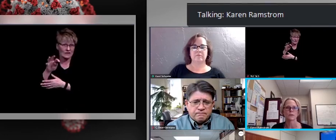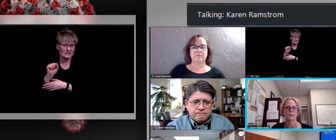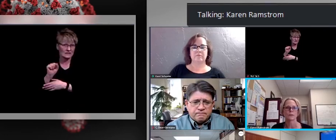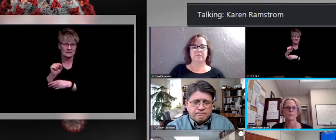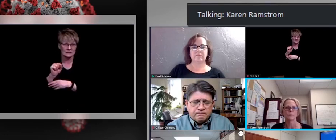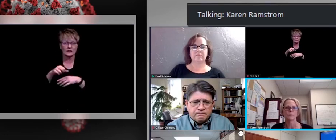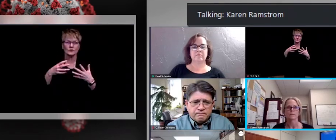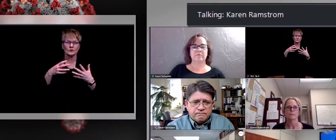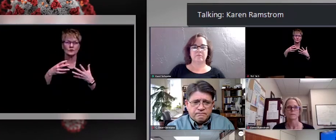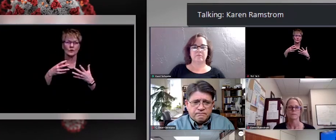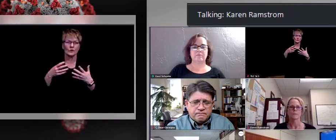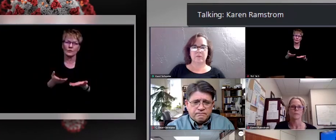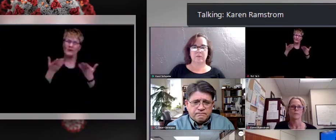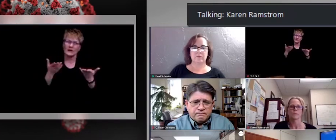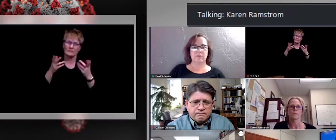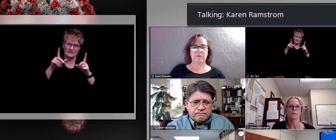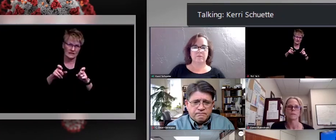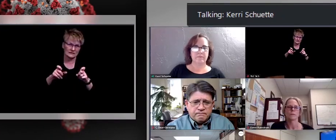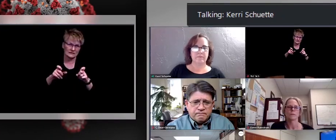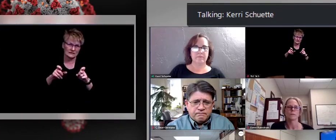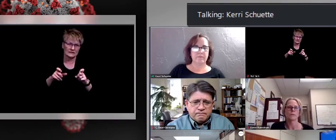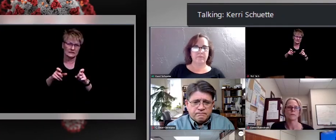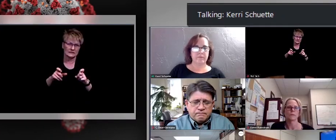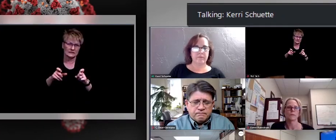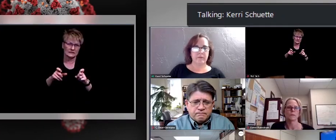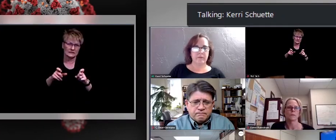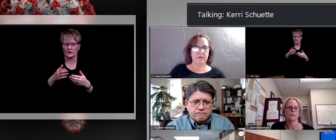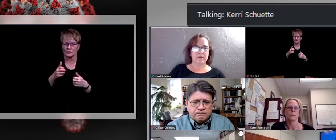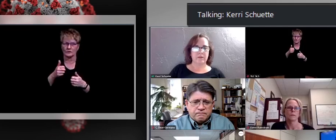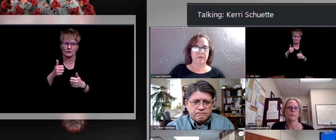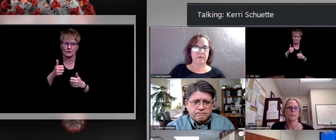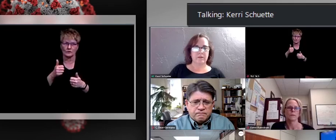results. Okay.